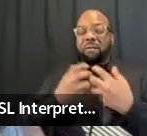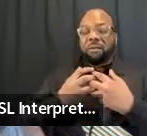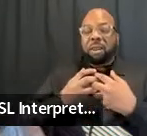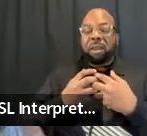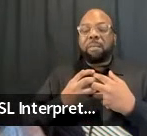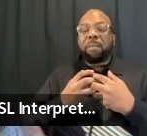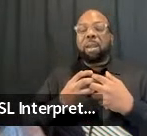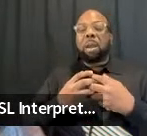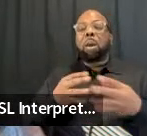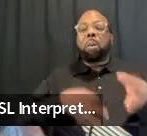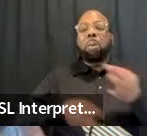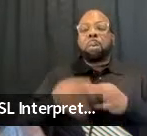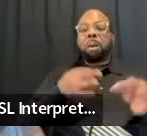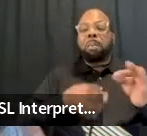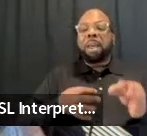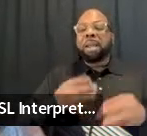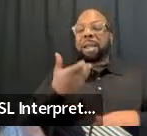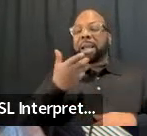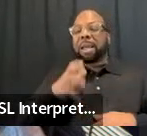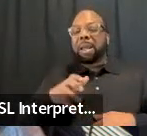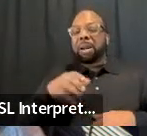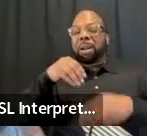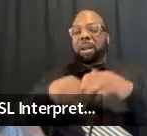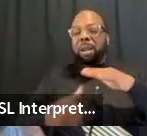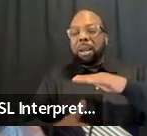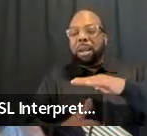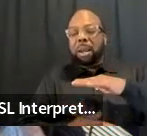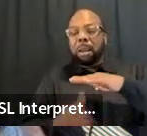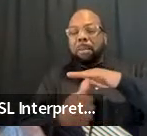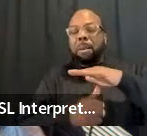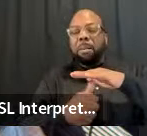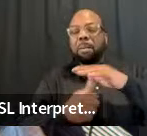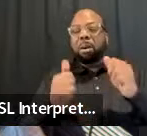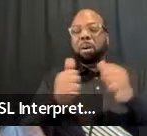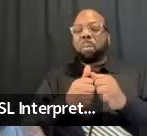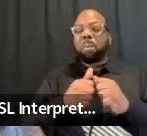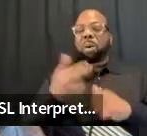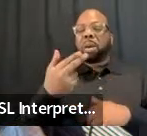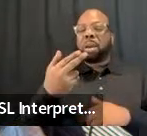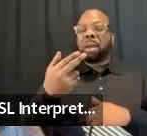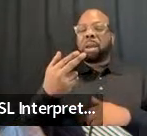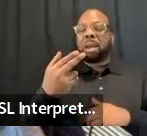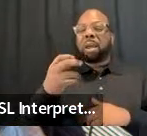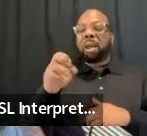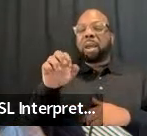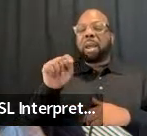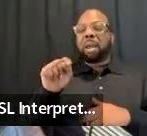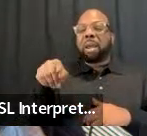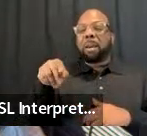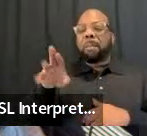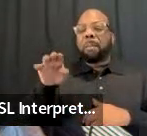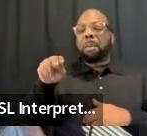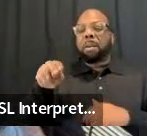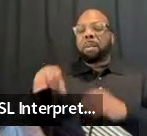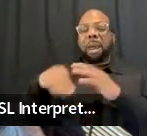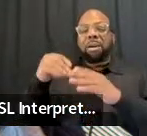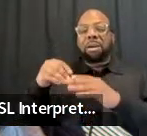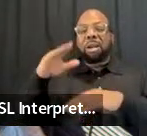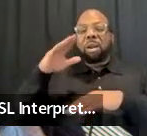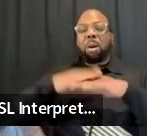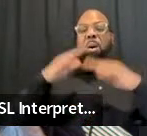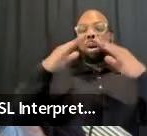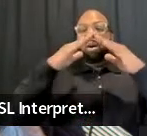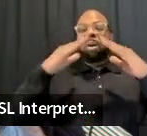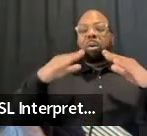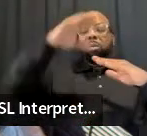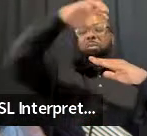in their basements with heat pumps that are outdoors, typically on the roof. This is in order for the heat pump to be